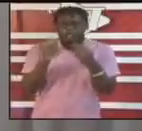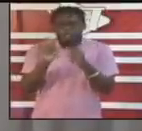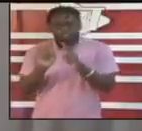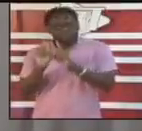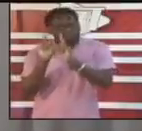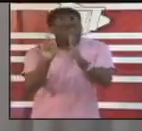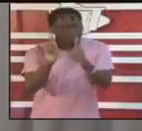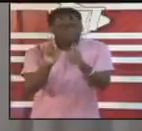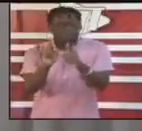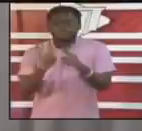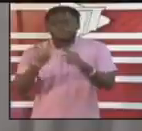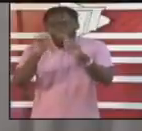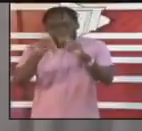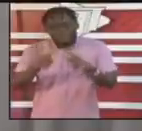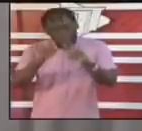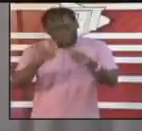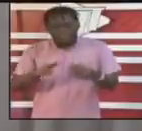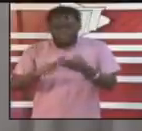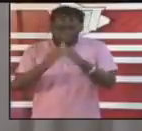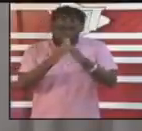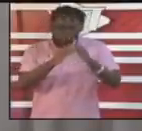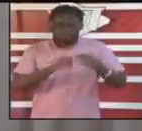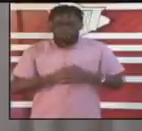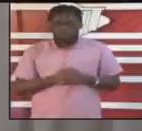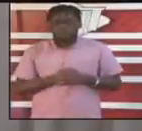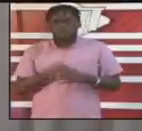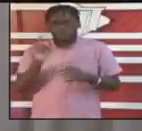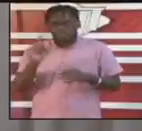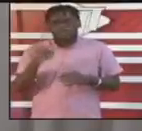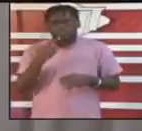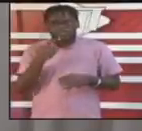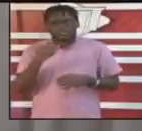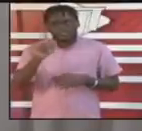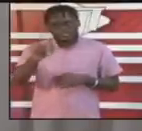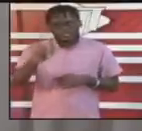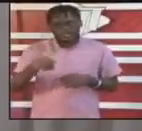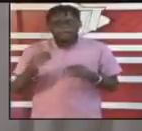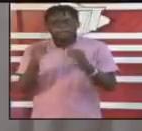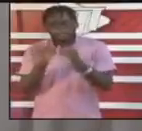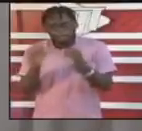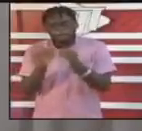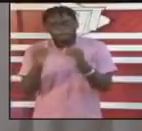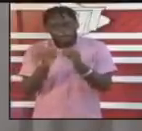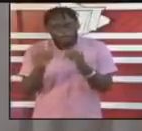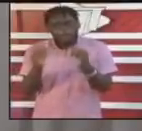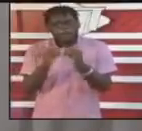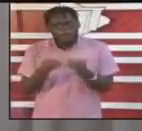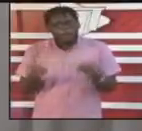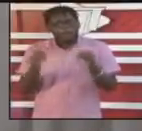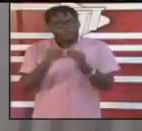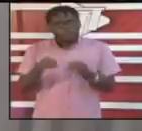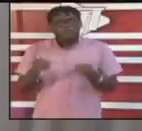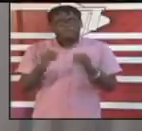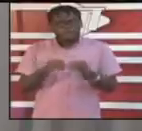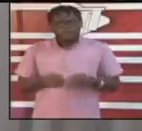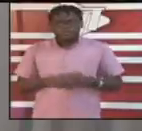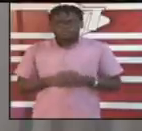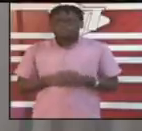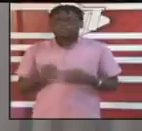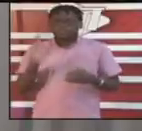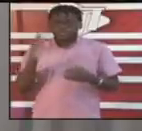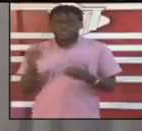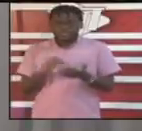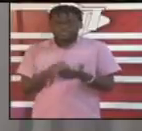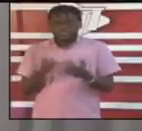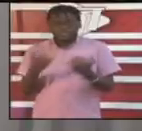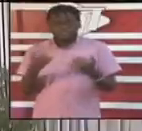further details, and of course we will send out a press release later on today with all the information that I just gave out. Minister Cox has my